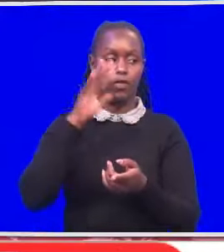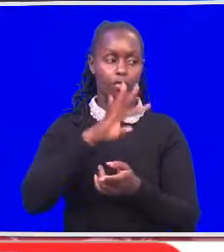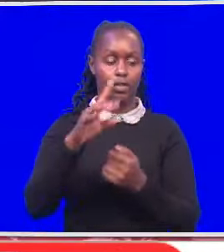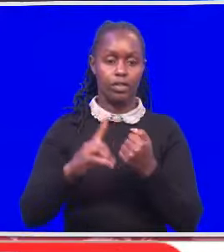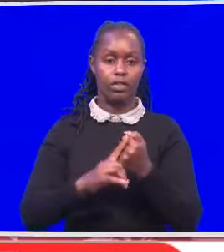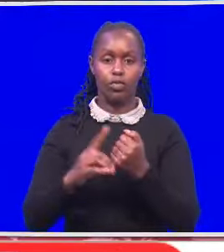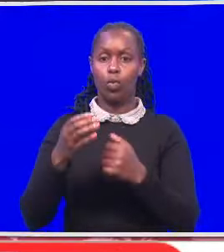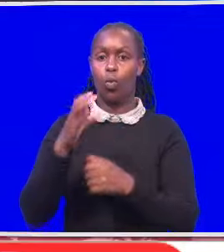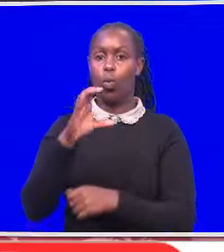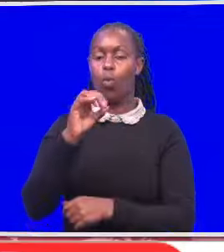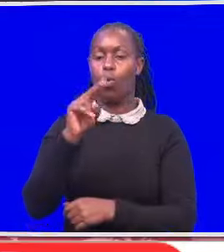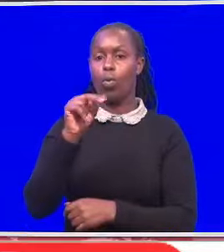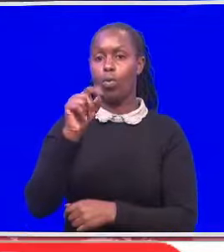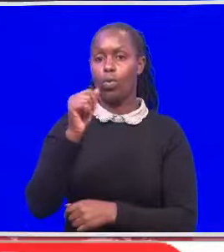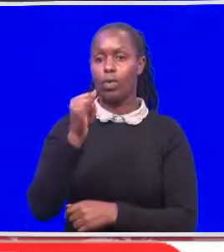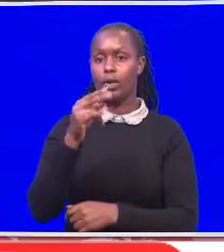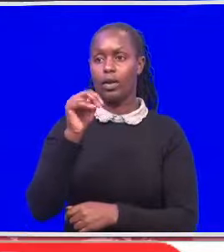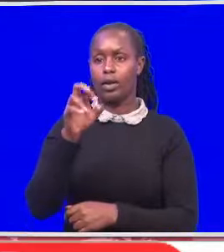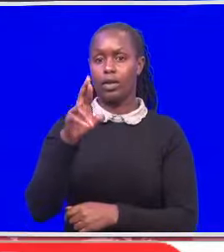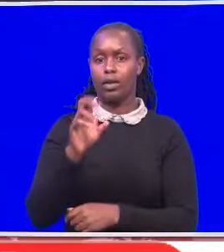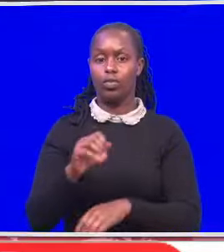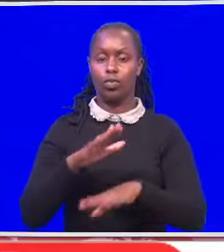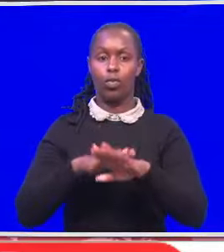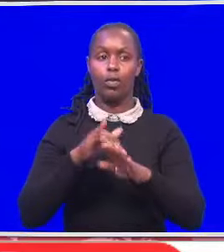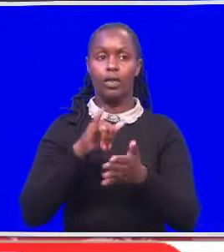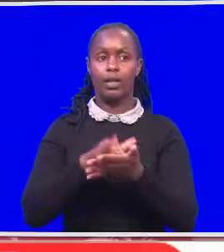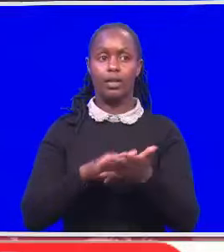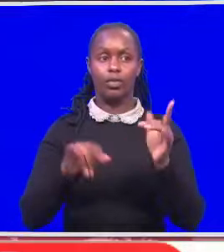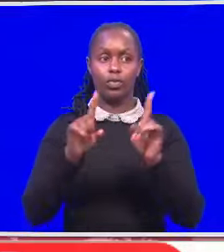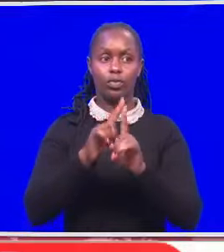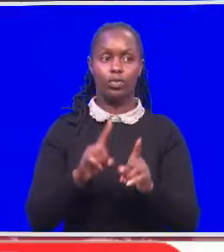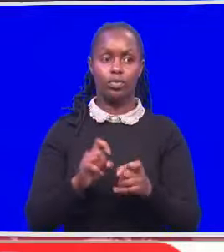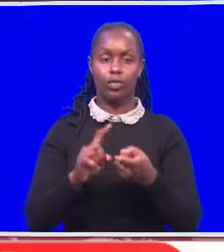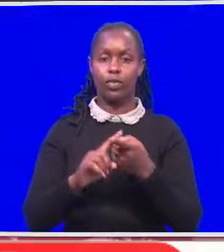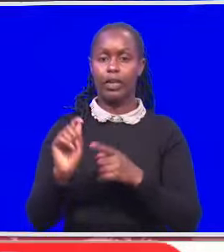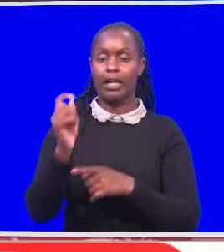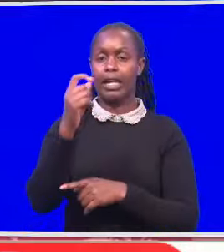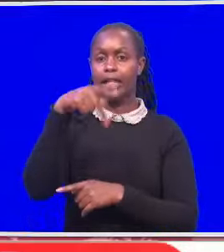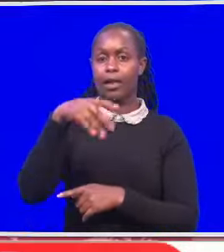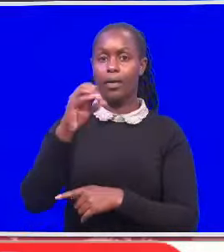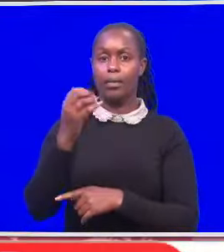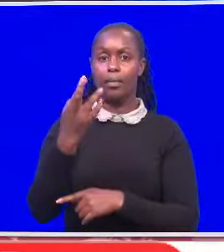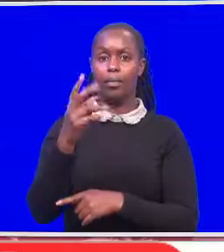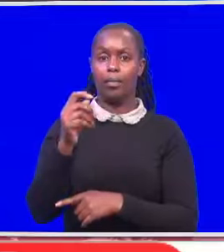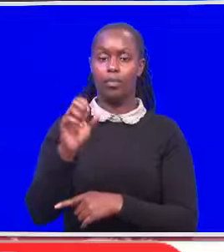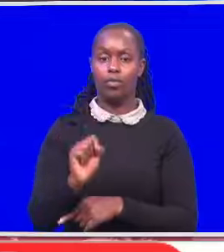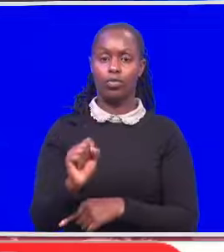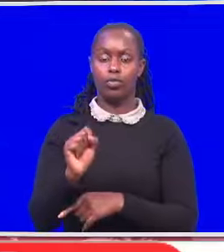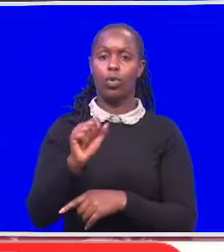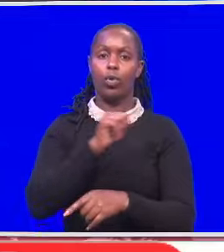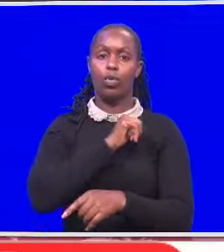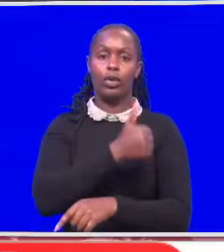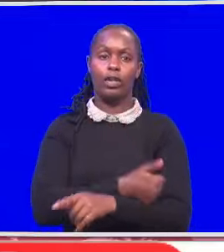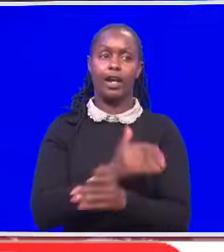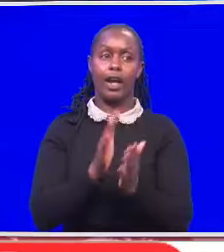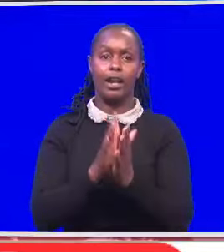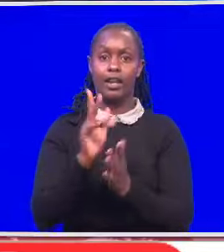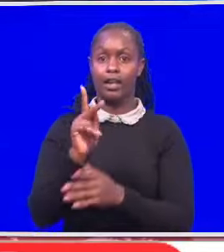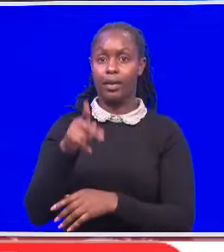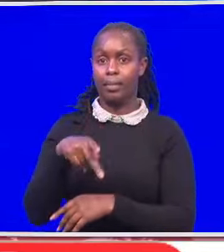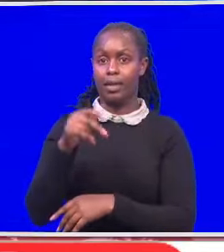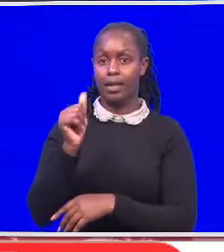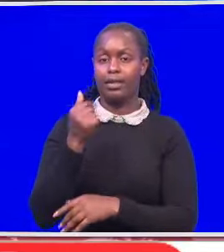containers, was made based on documentation seized by the Kenya Ports Authority and Kenya Revenue Authority, indicating that the